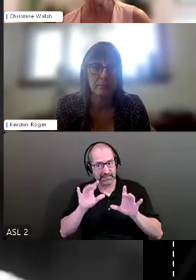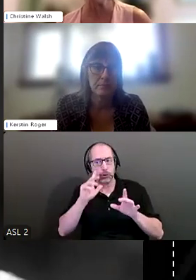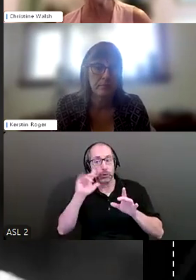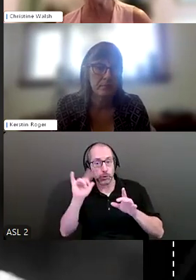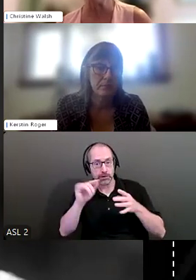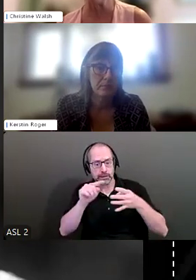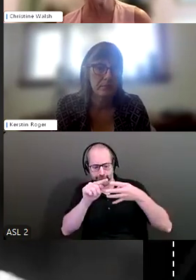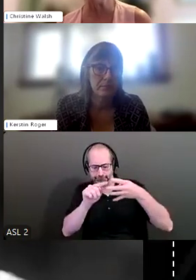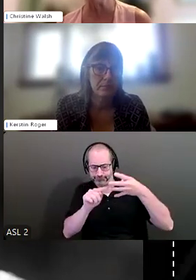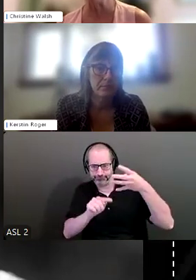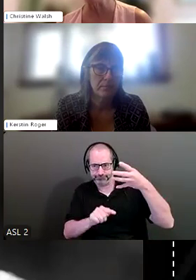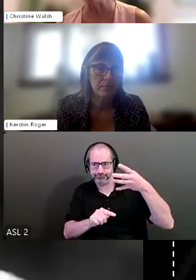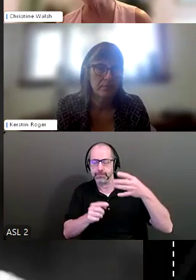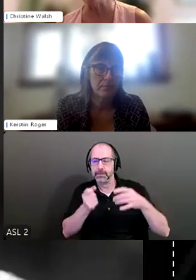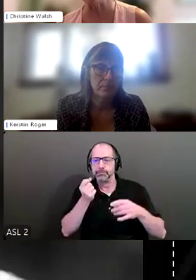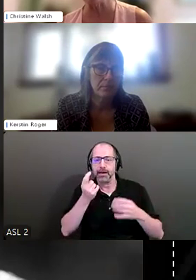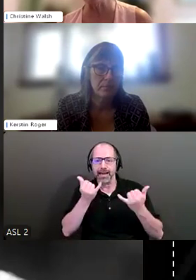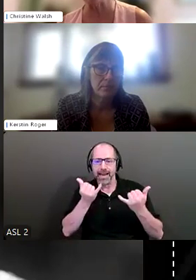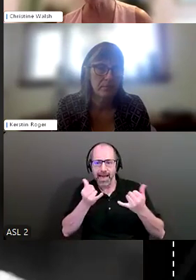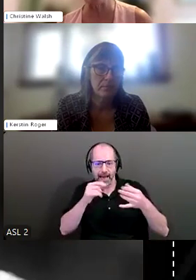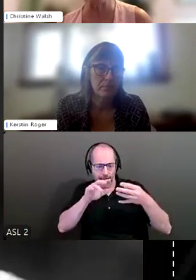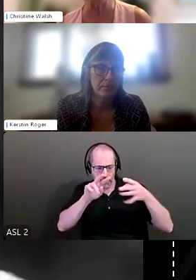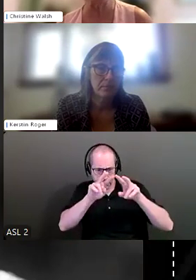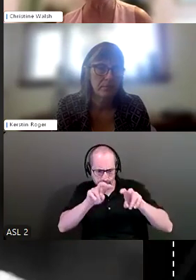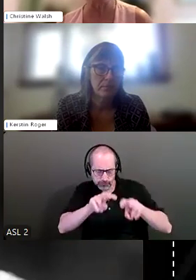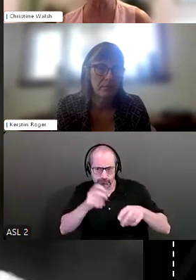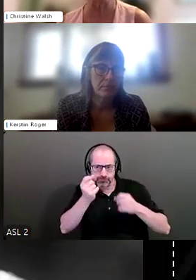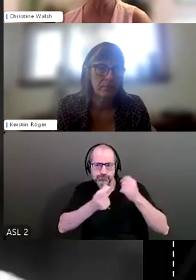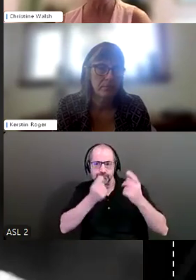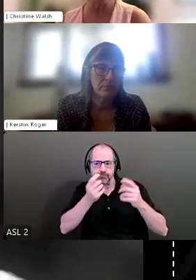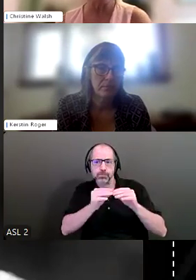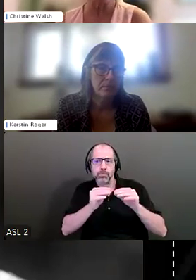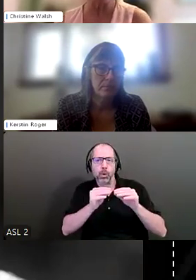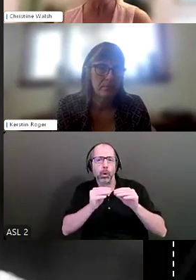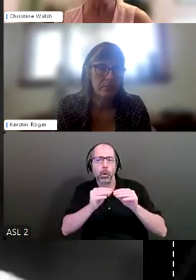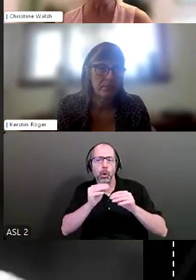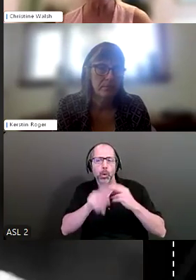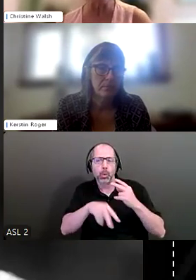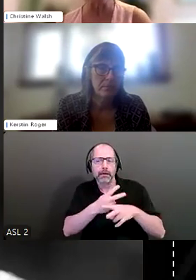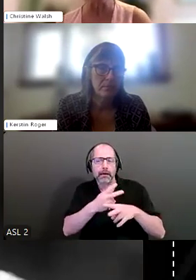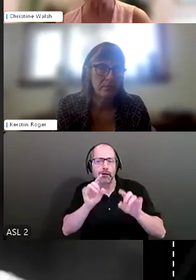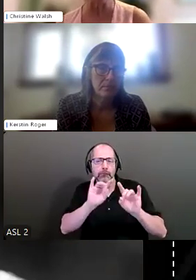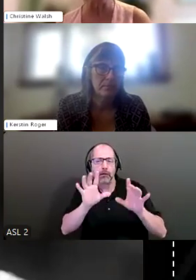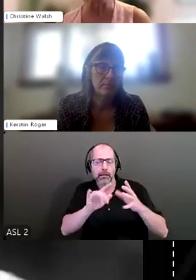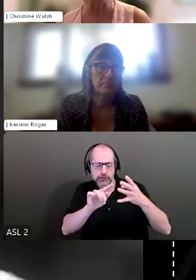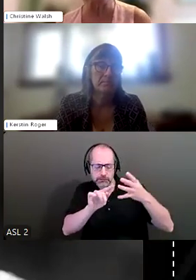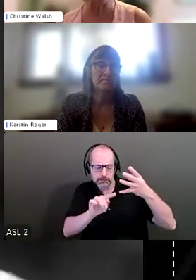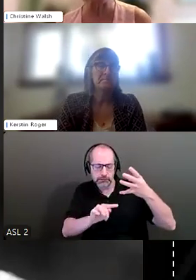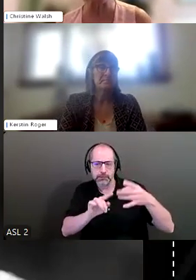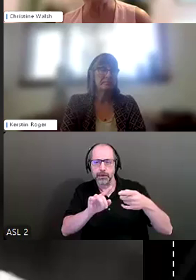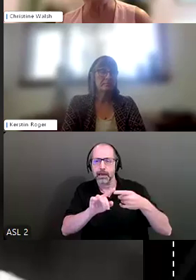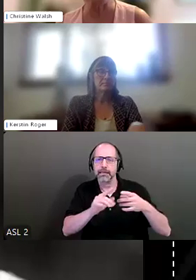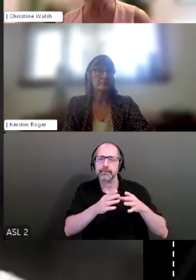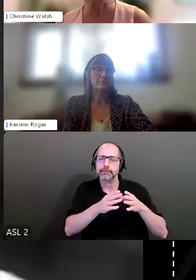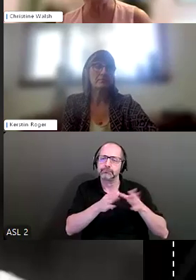becoming more sophisticated to more contextualized and nuanced forms of violence, but generally they're physical,